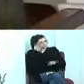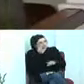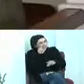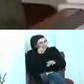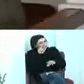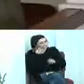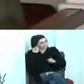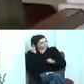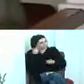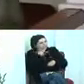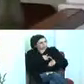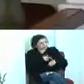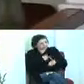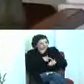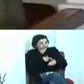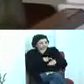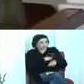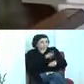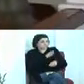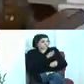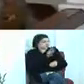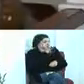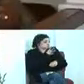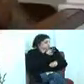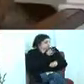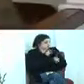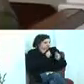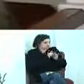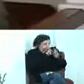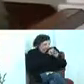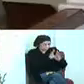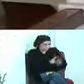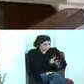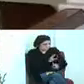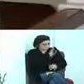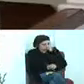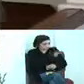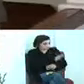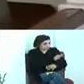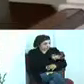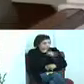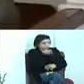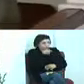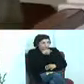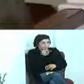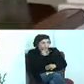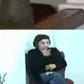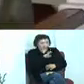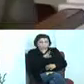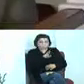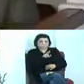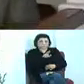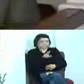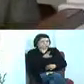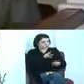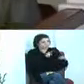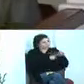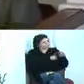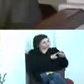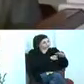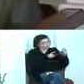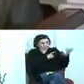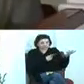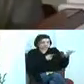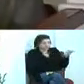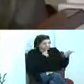quite frankly, with the people that were there, and Peter took him aside and rebuked him. He